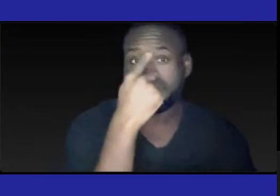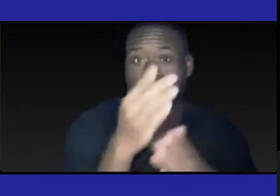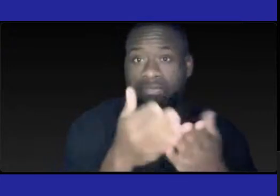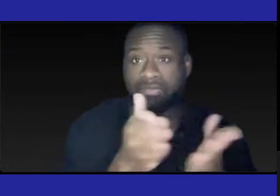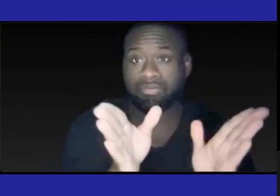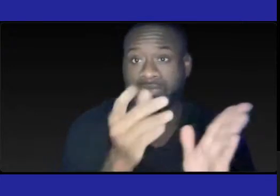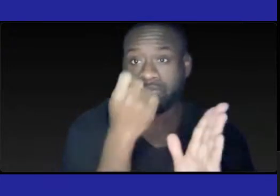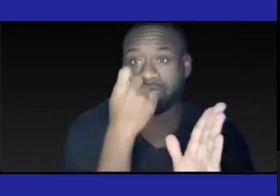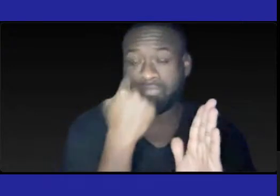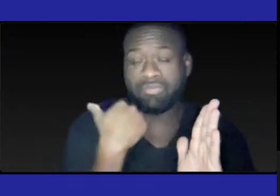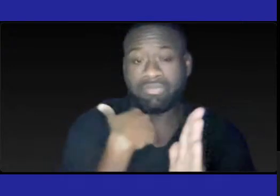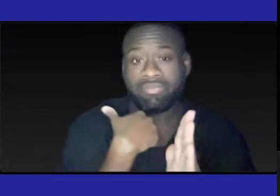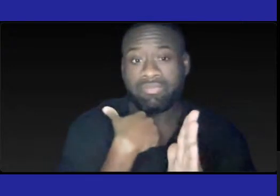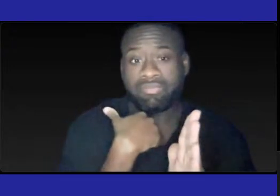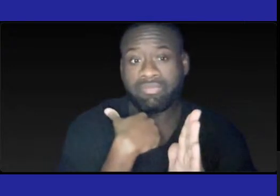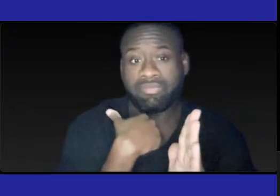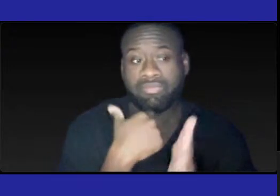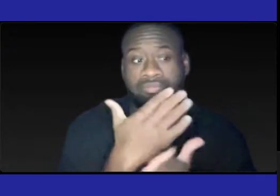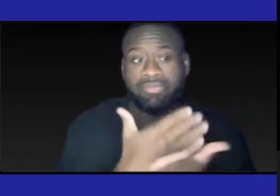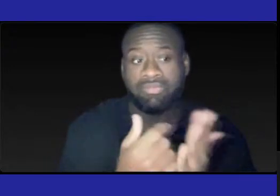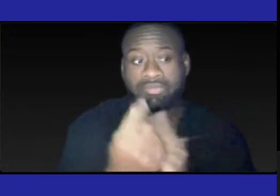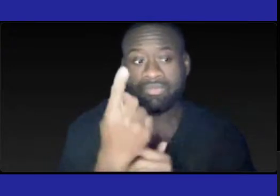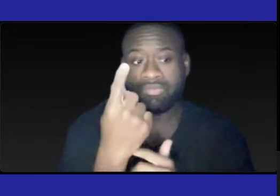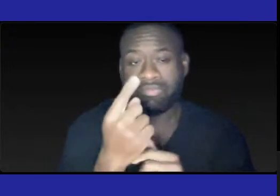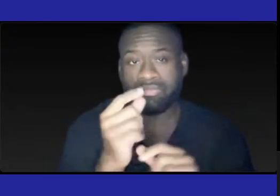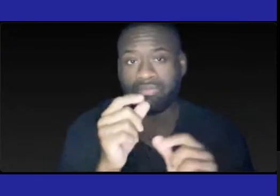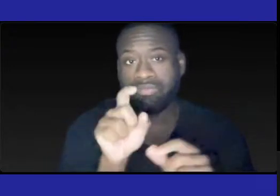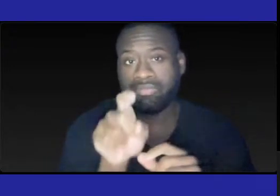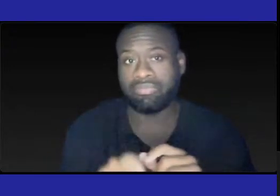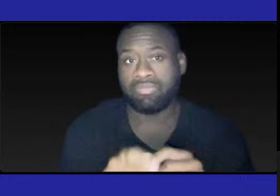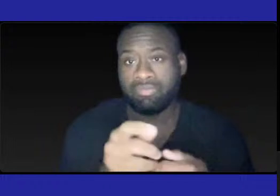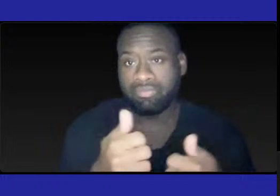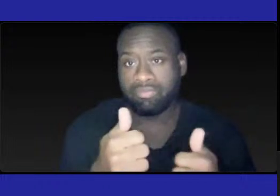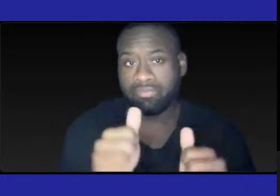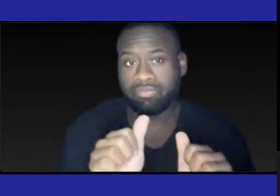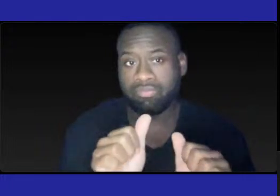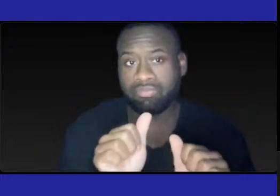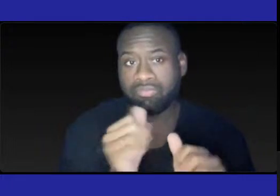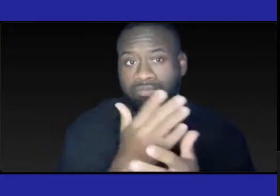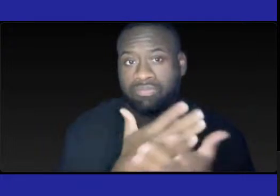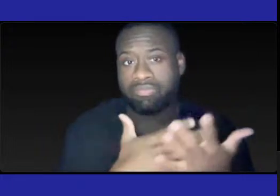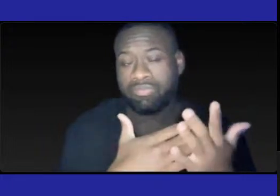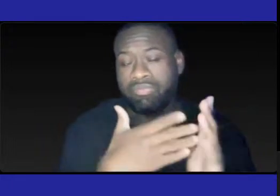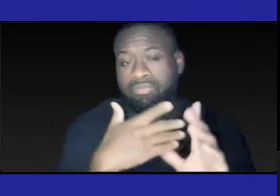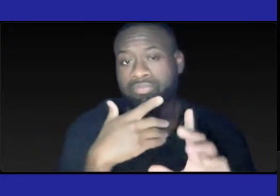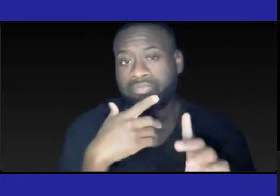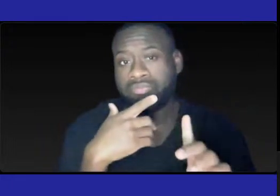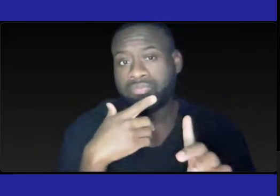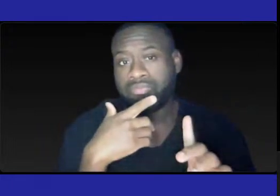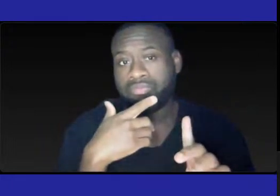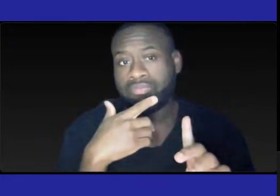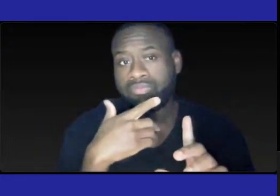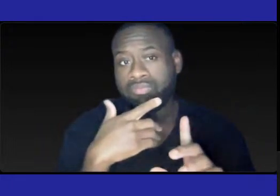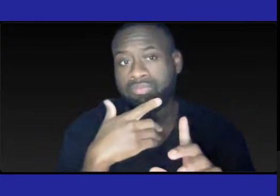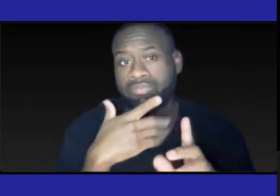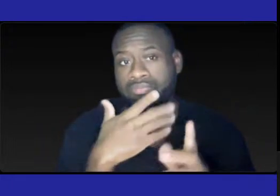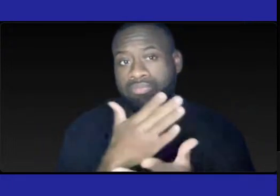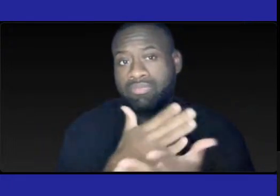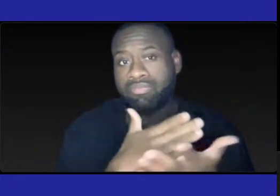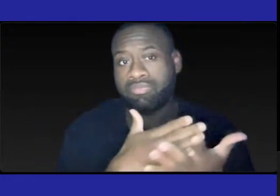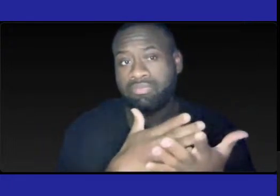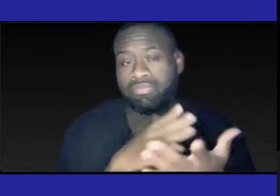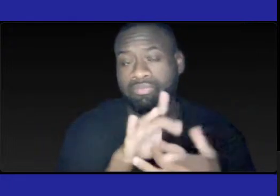be, someone must have tried, some portion of it is likely related